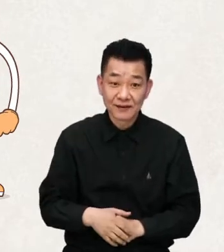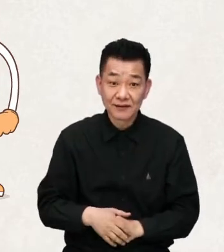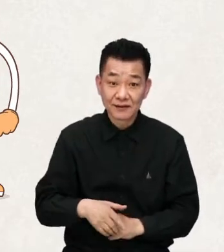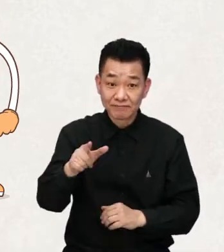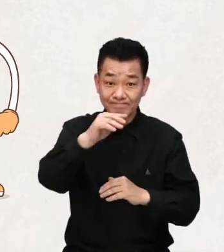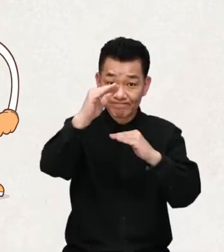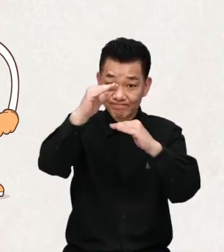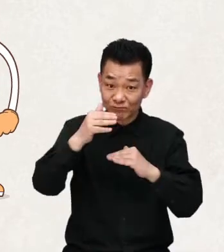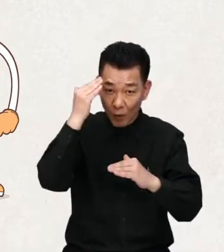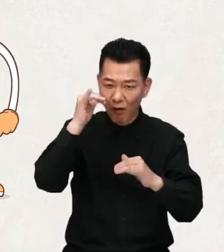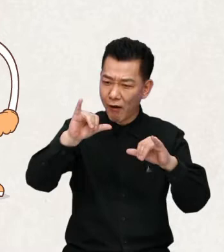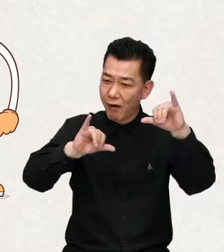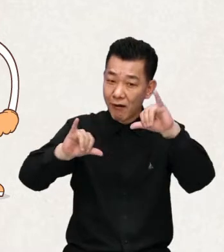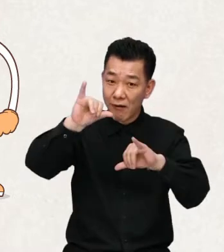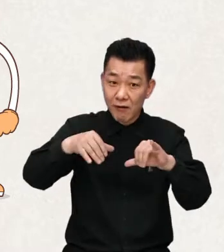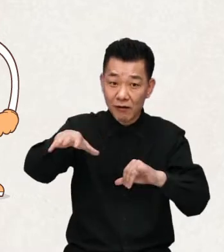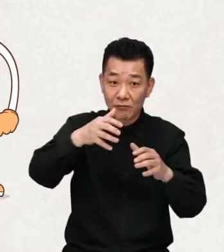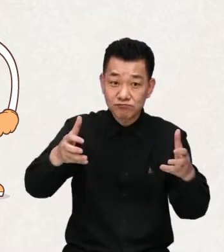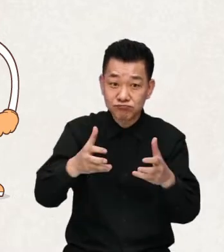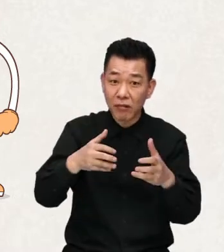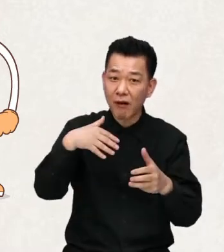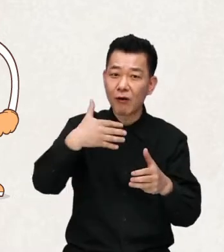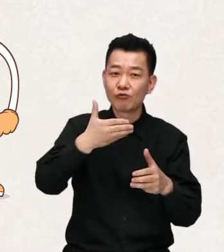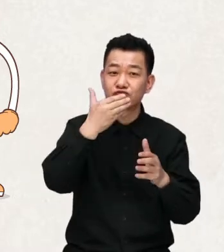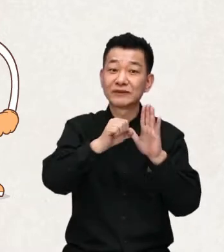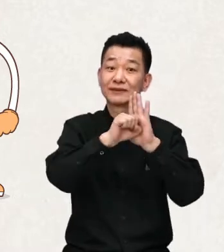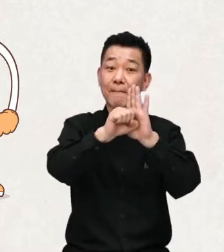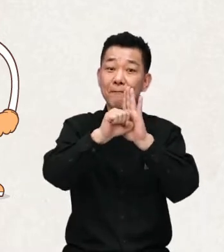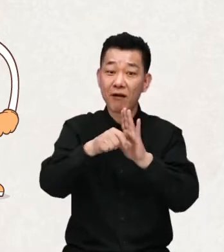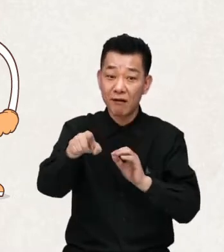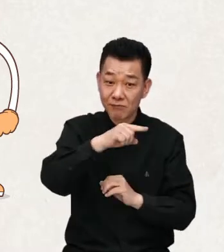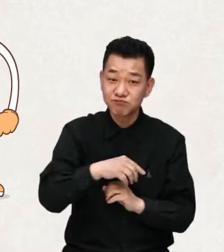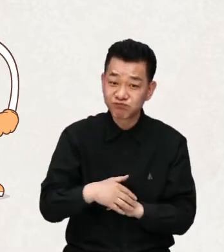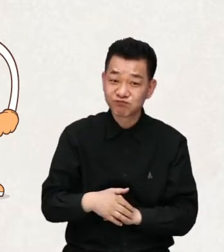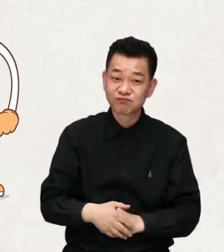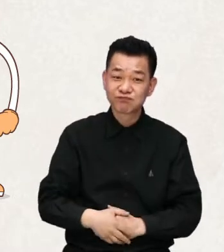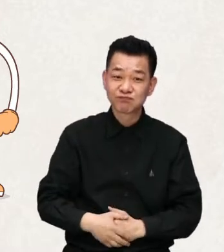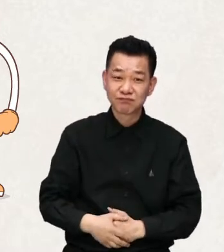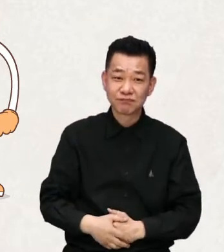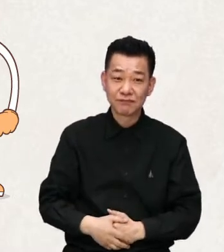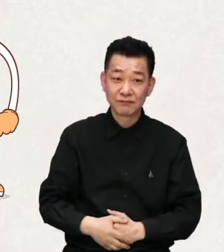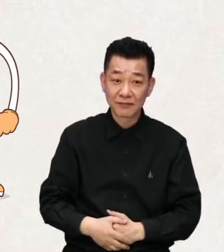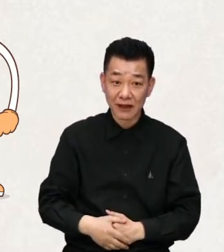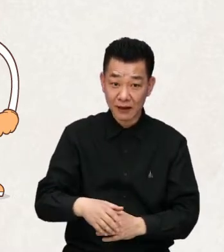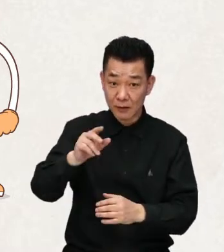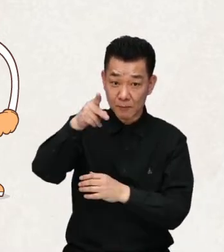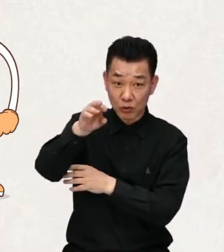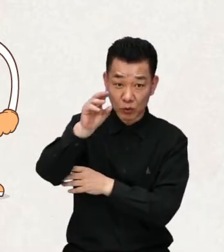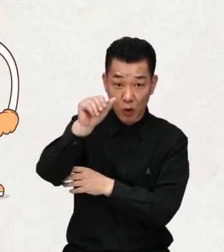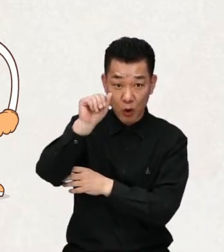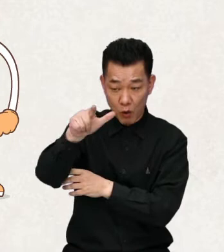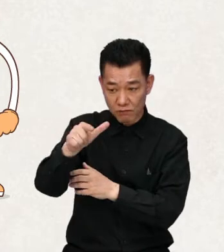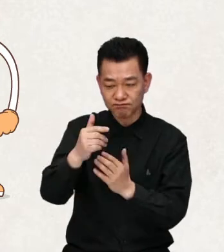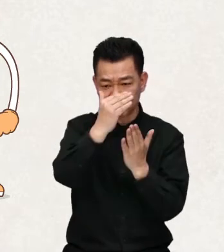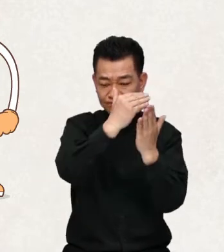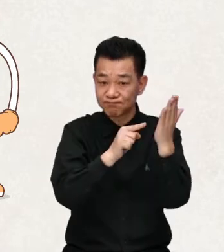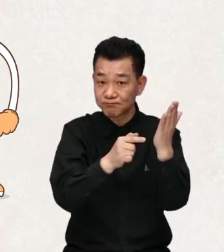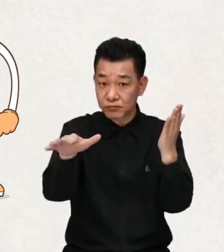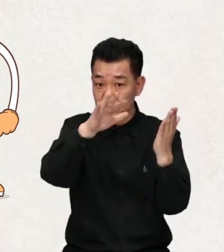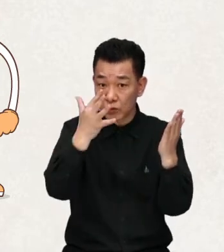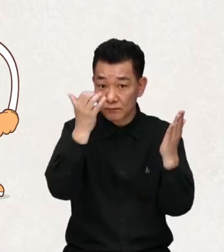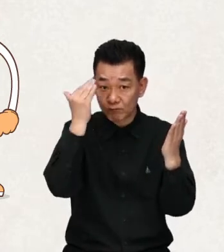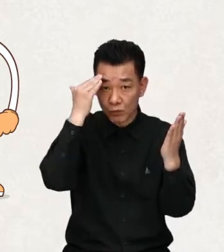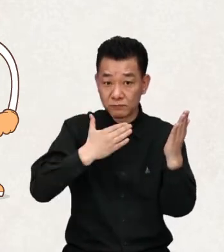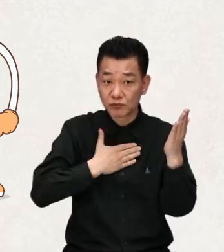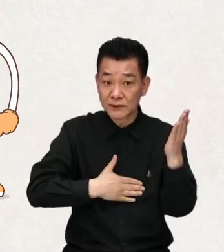A food as a metaphor. How brilliant! If you want to know whether your metaphor is correct or not, we should learn more about the details